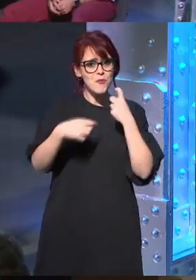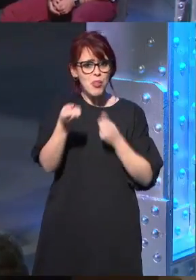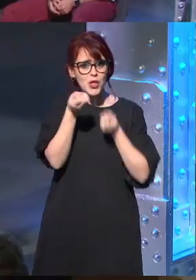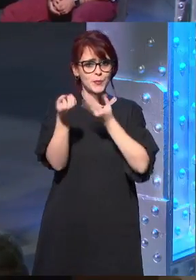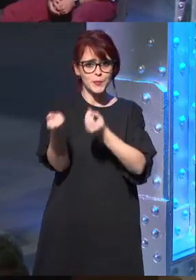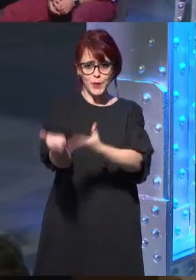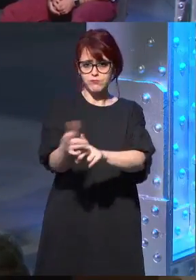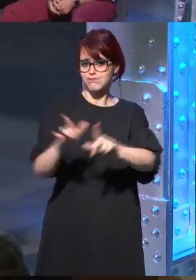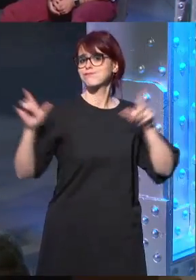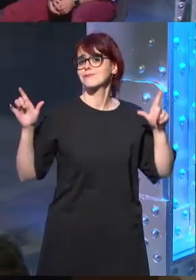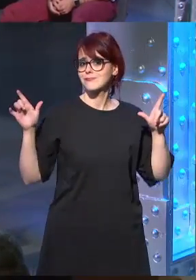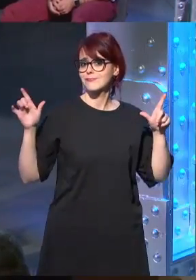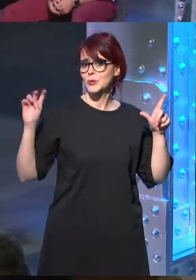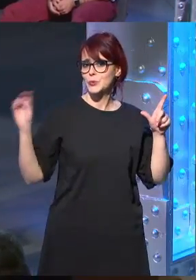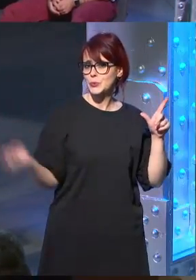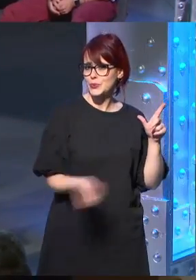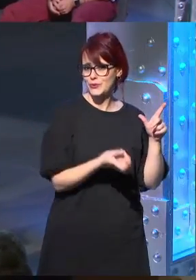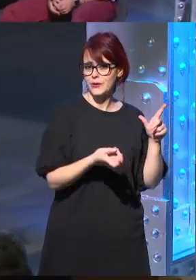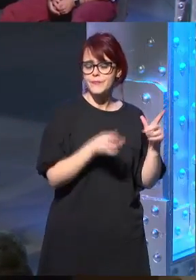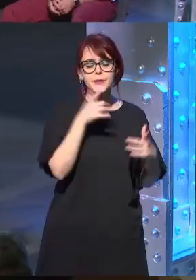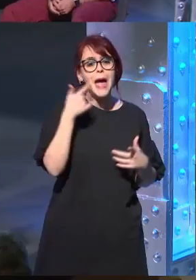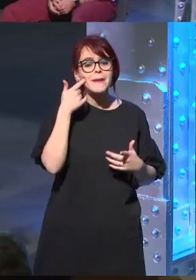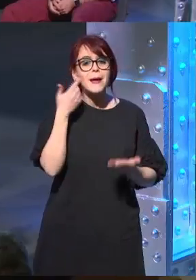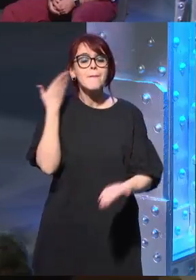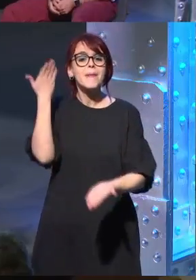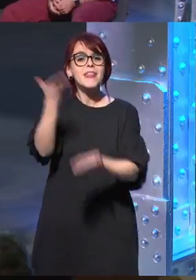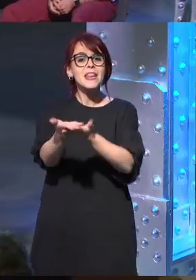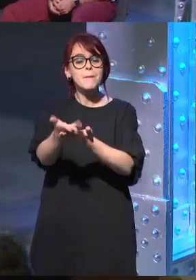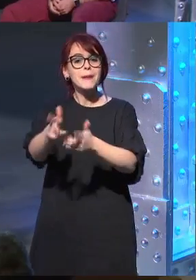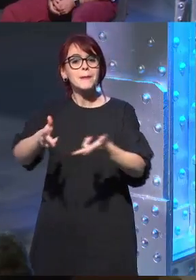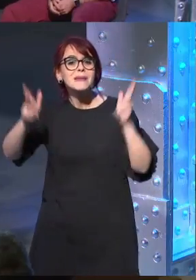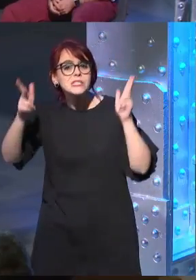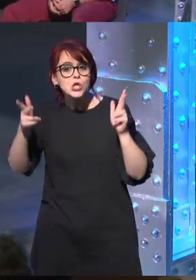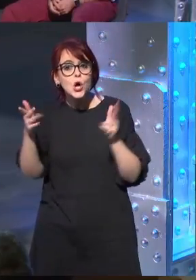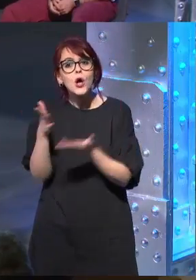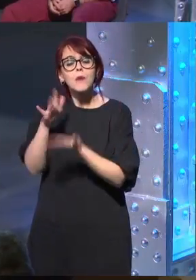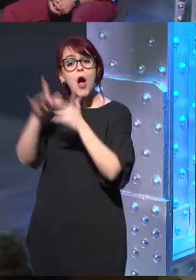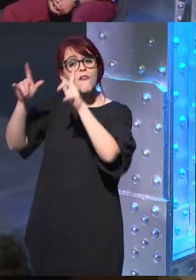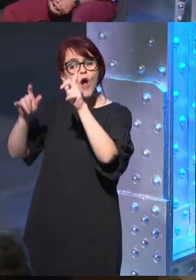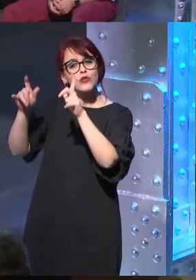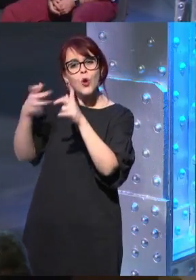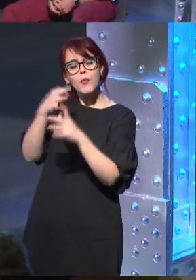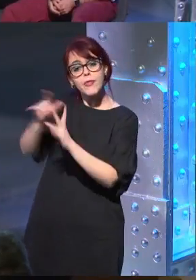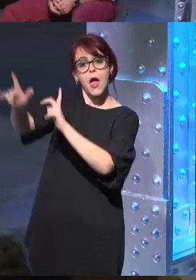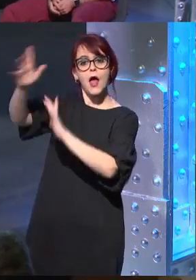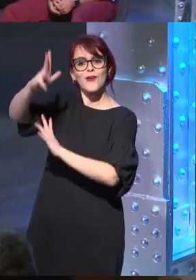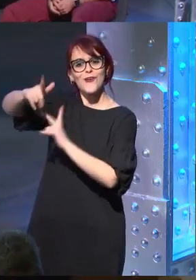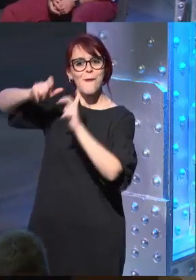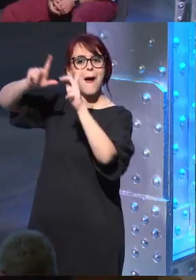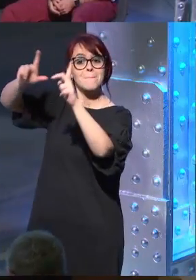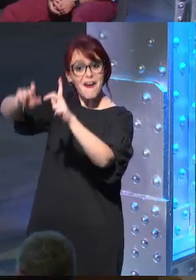about why they have started thinking that all this information is normal to be given